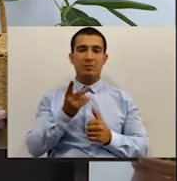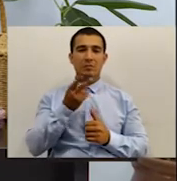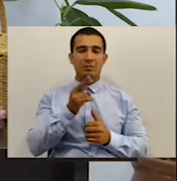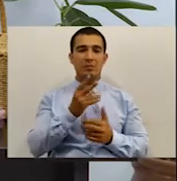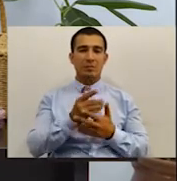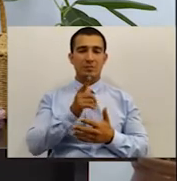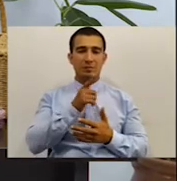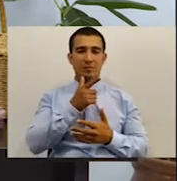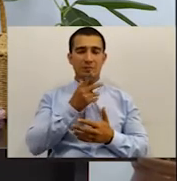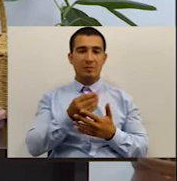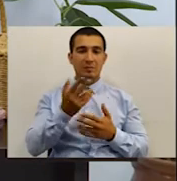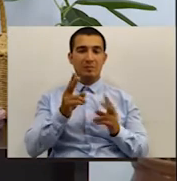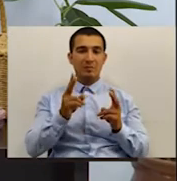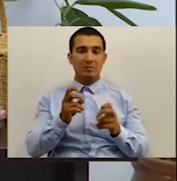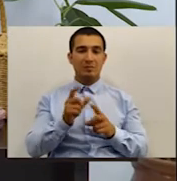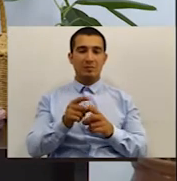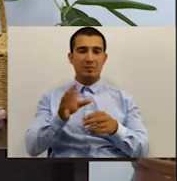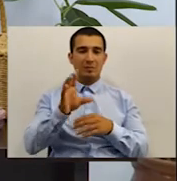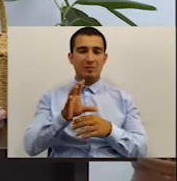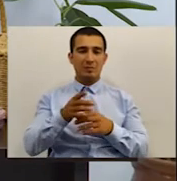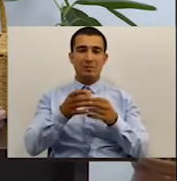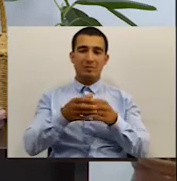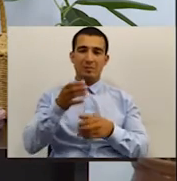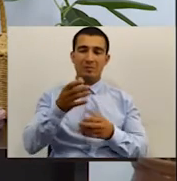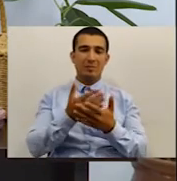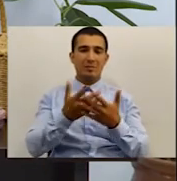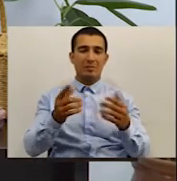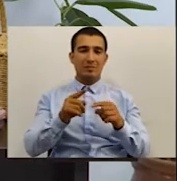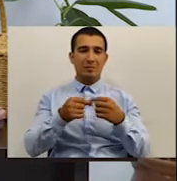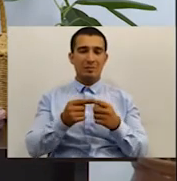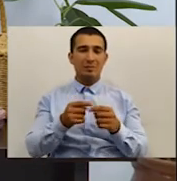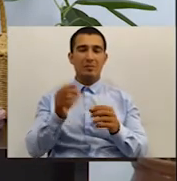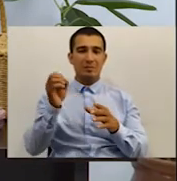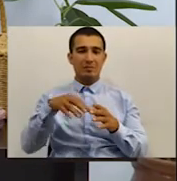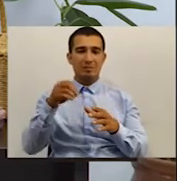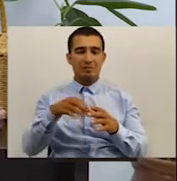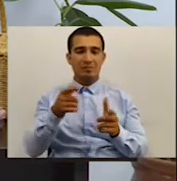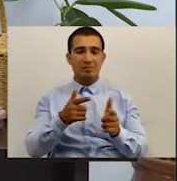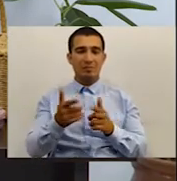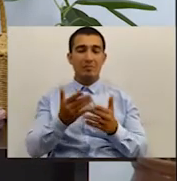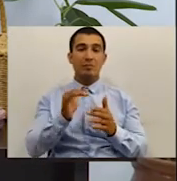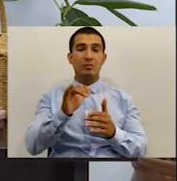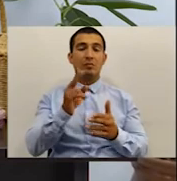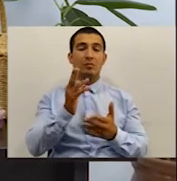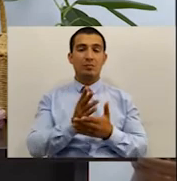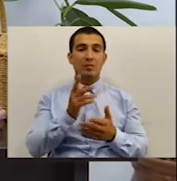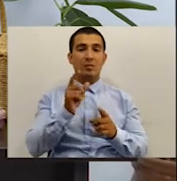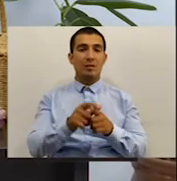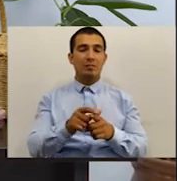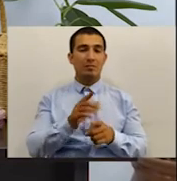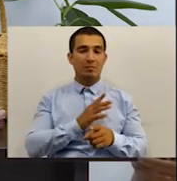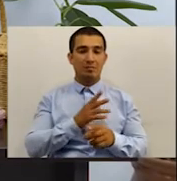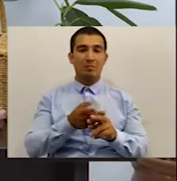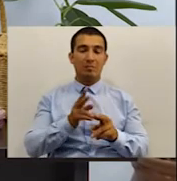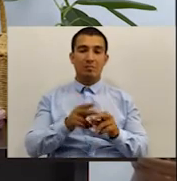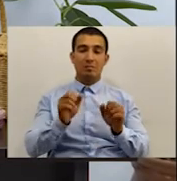qalamdan to'qish. Uning uchun kim tayyorlab qo'ygan bo'lsa, bo'yab qo'ygan bo'lsanglar, shunaqa